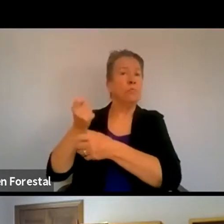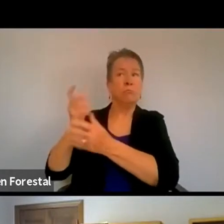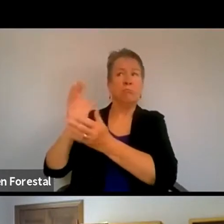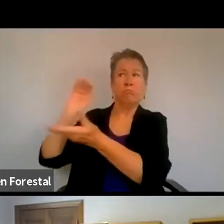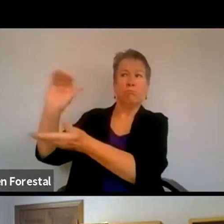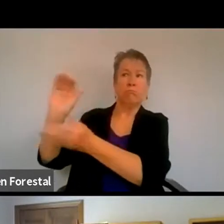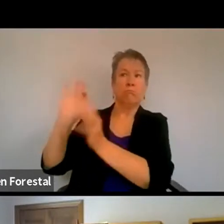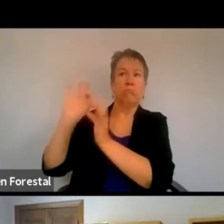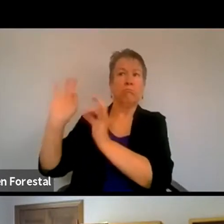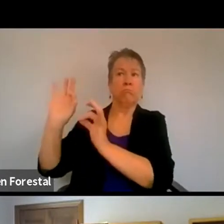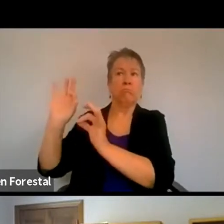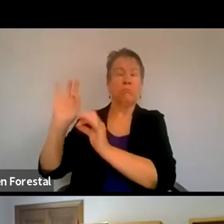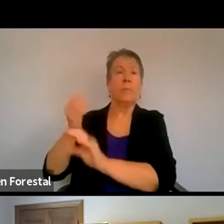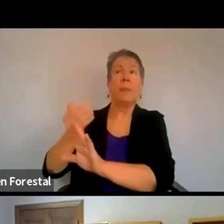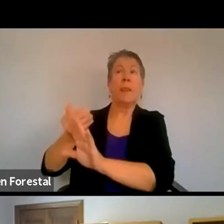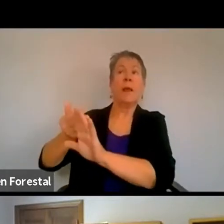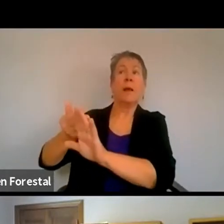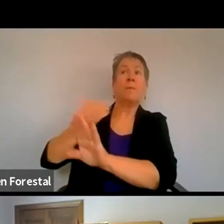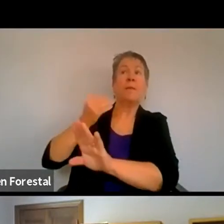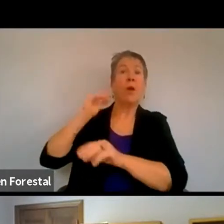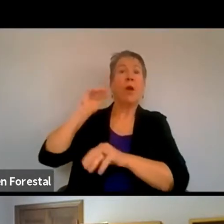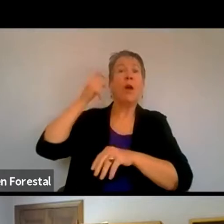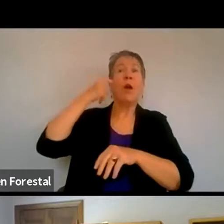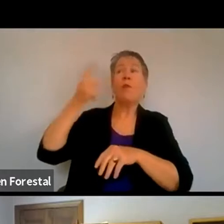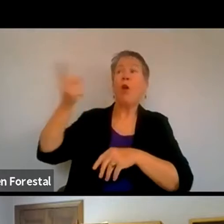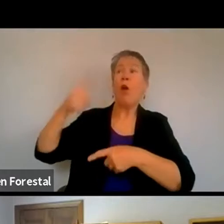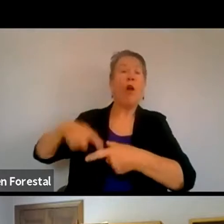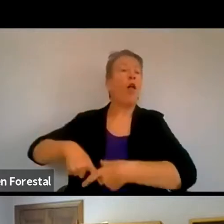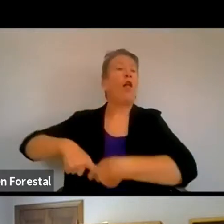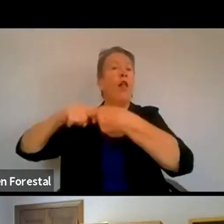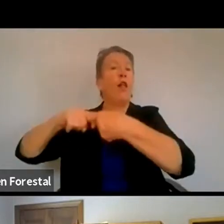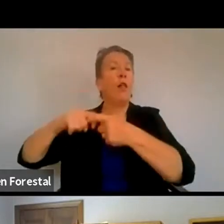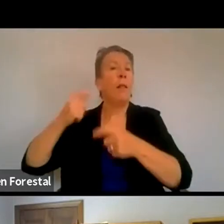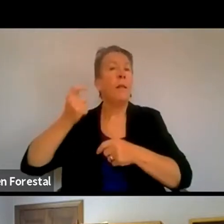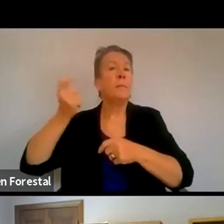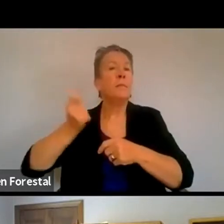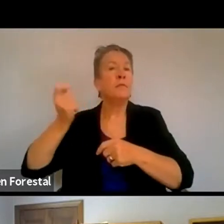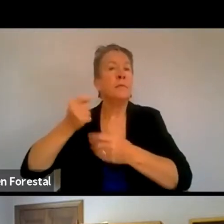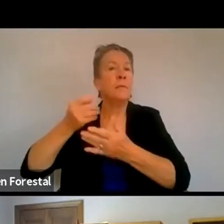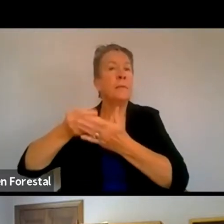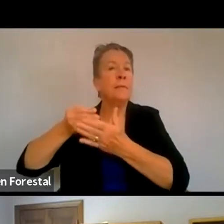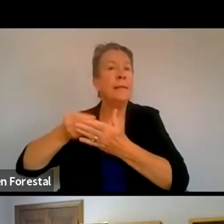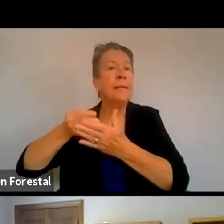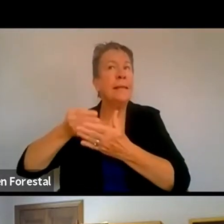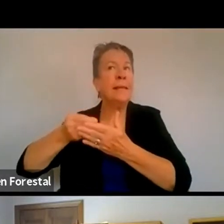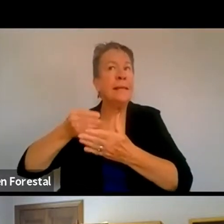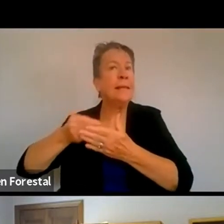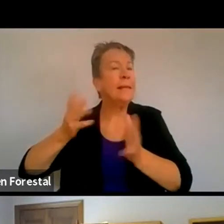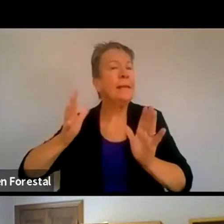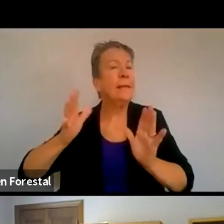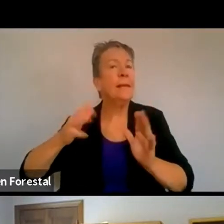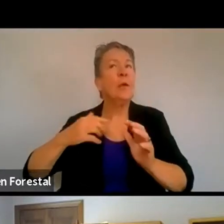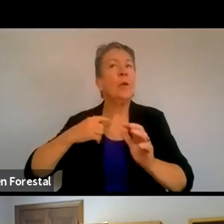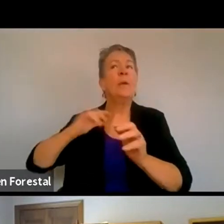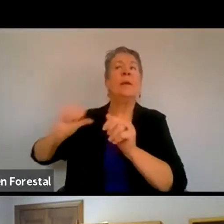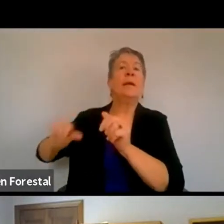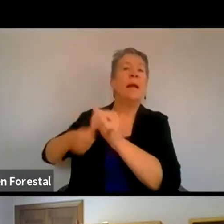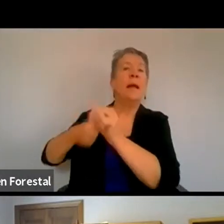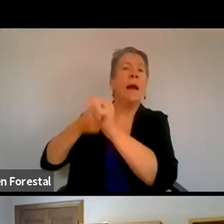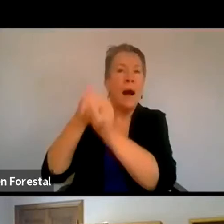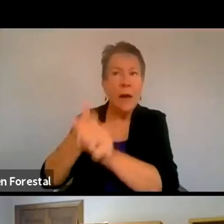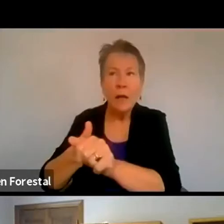sides of the aisle, I might add. Reducing our indebtedness, saving big monies on